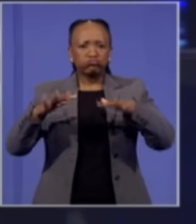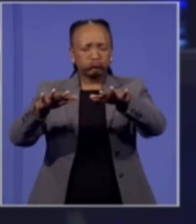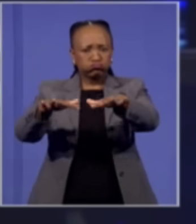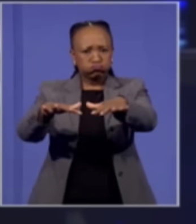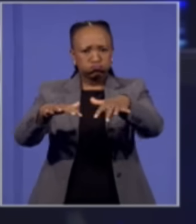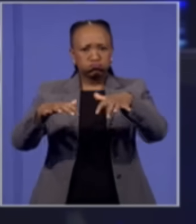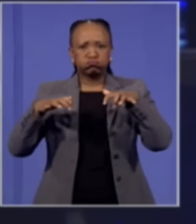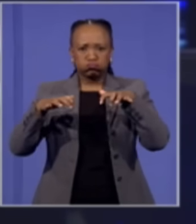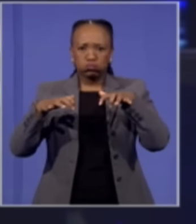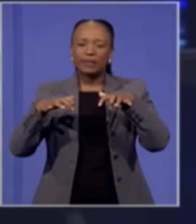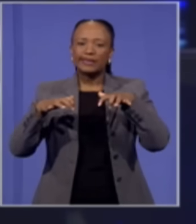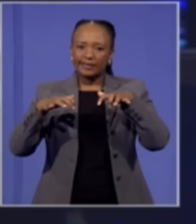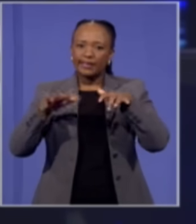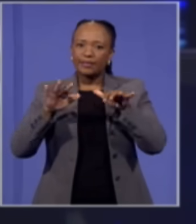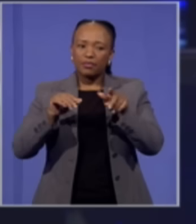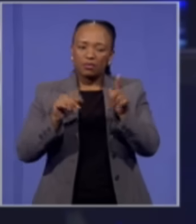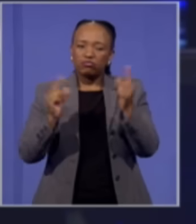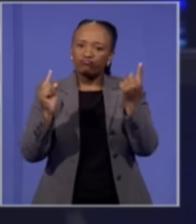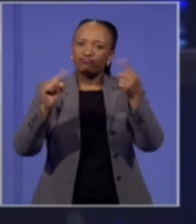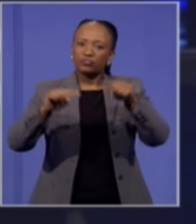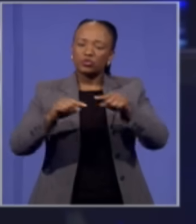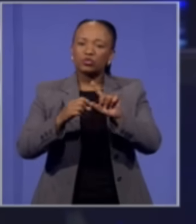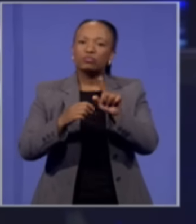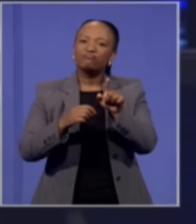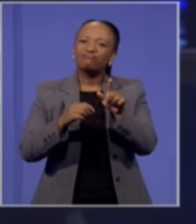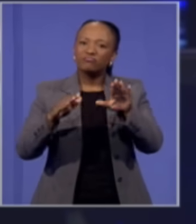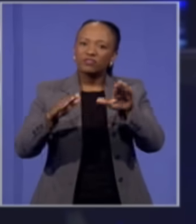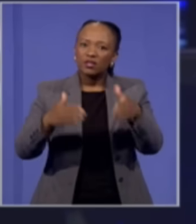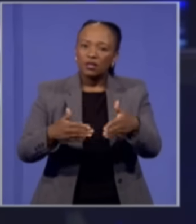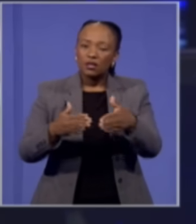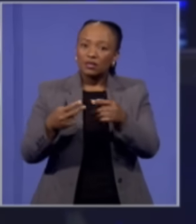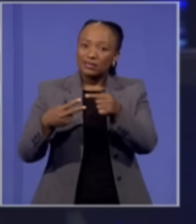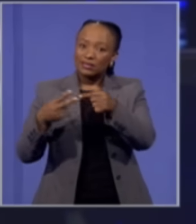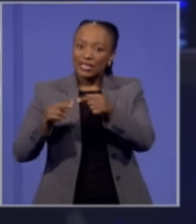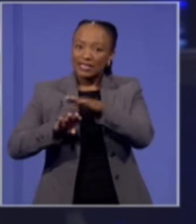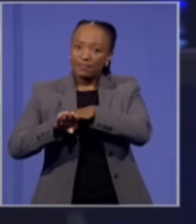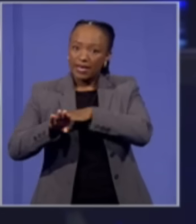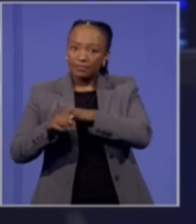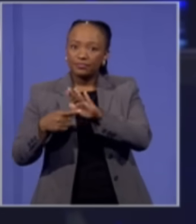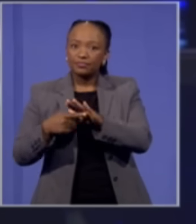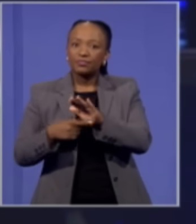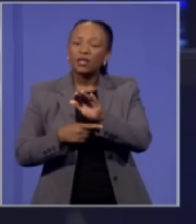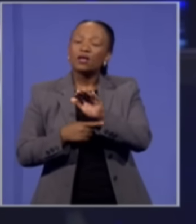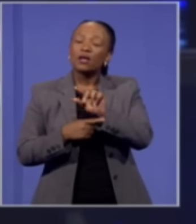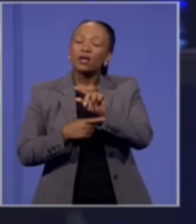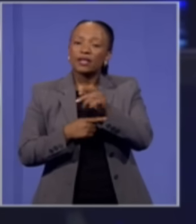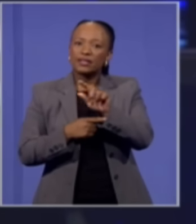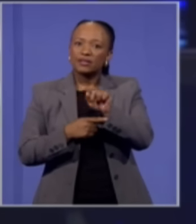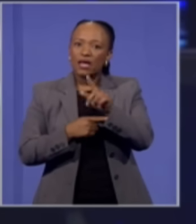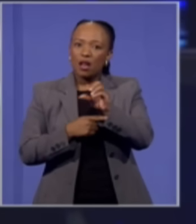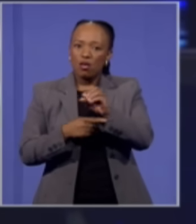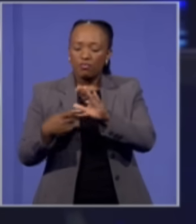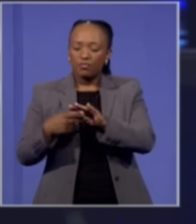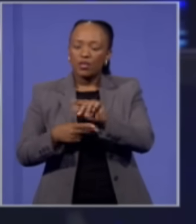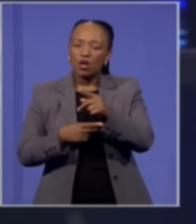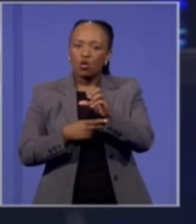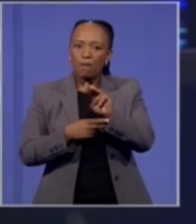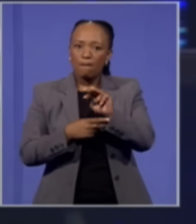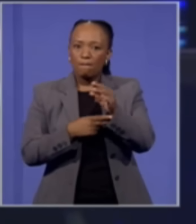ba tlileng ho tla boloka bana ba motho. Khethelo Zulu le Hlompho Mofokeng ba ileng ba ameha kotsing